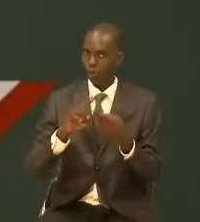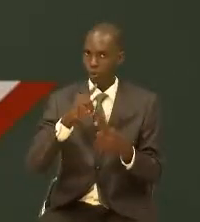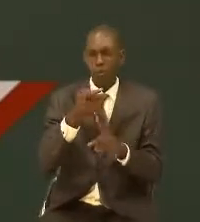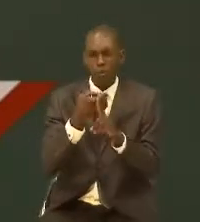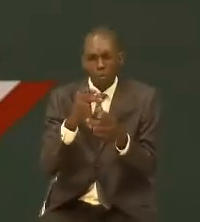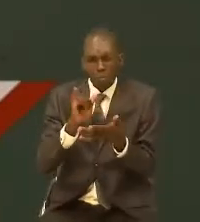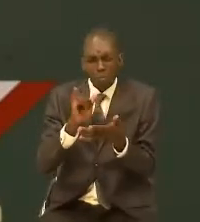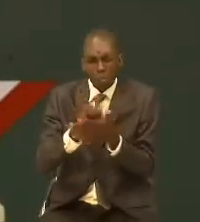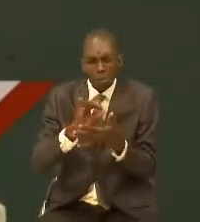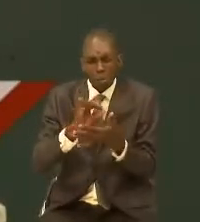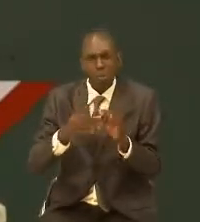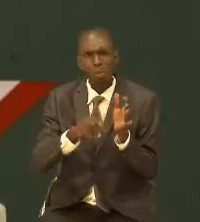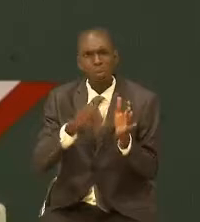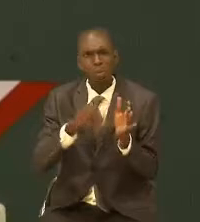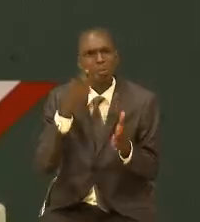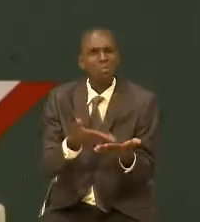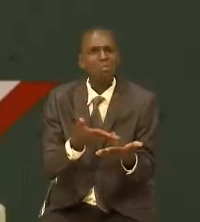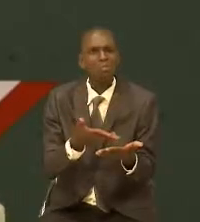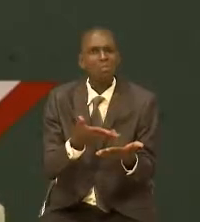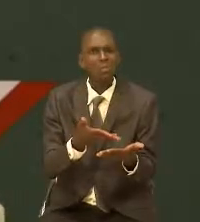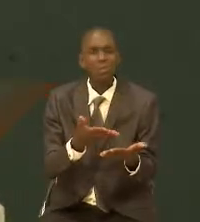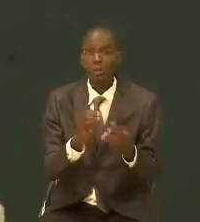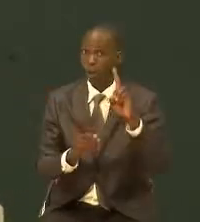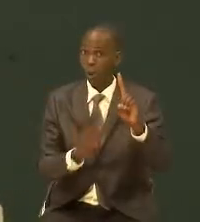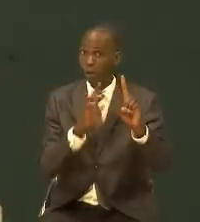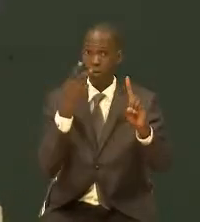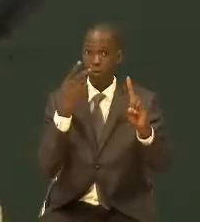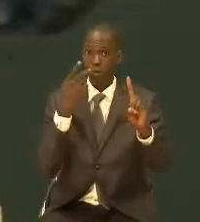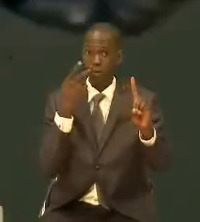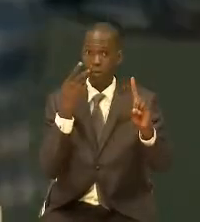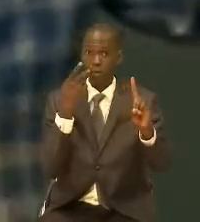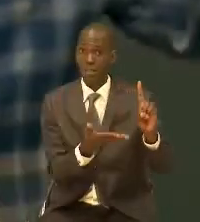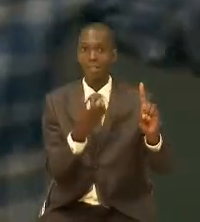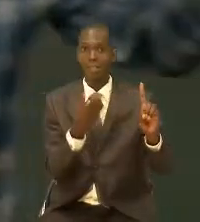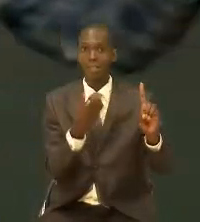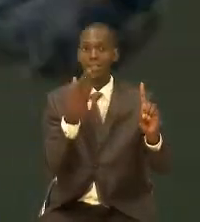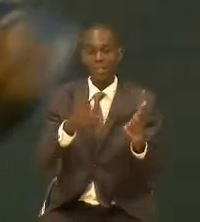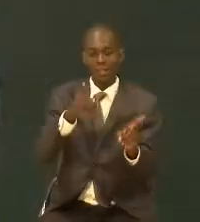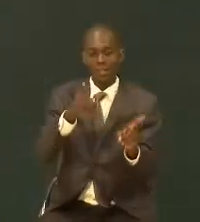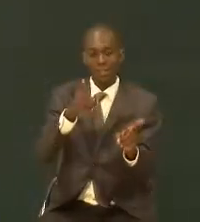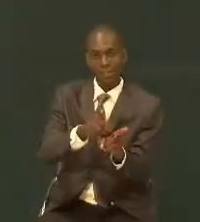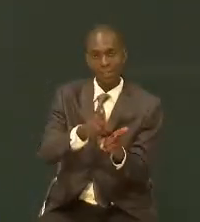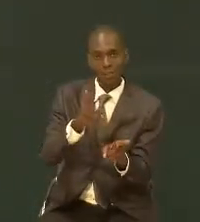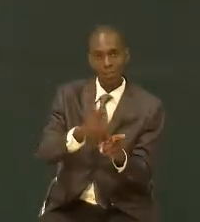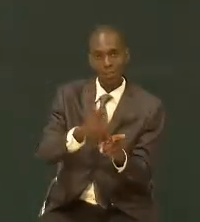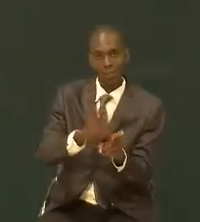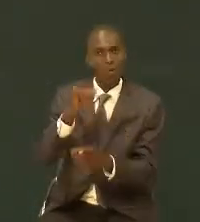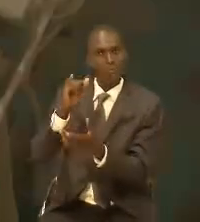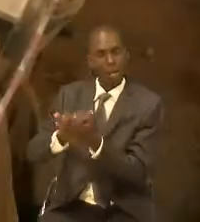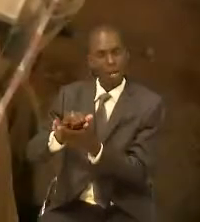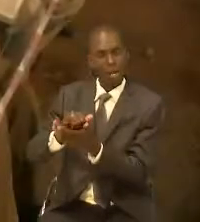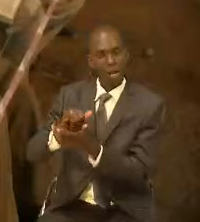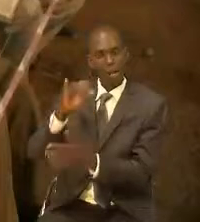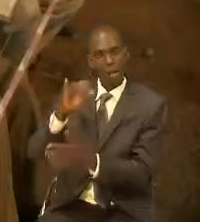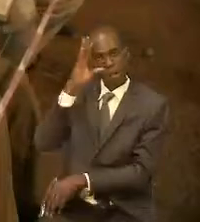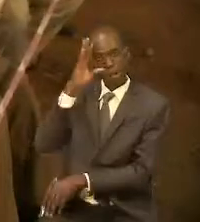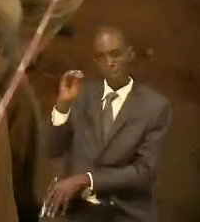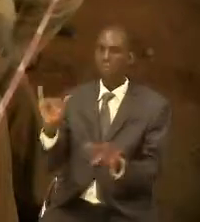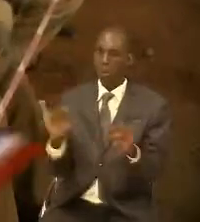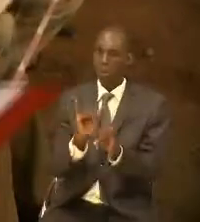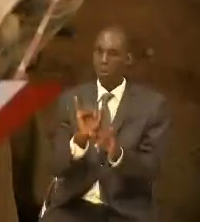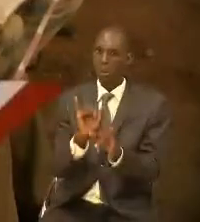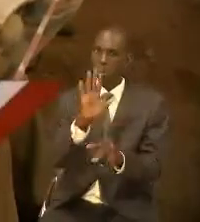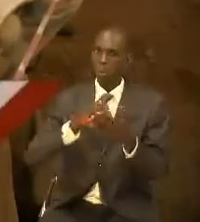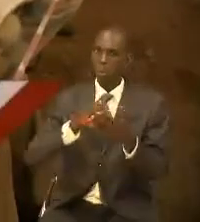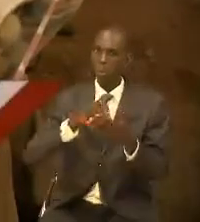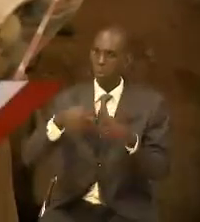one you find the impotence of the man that's our situation what's our situation